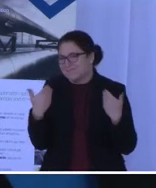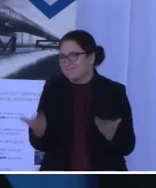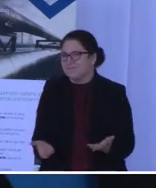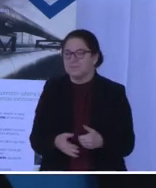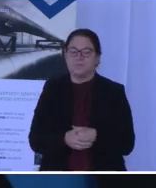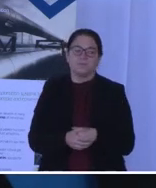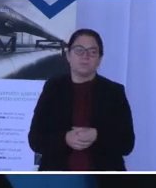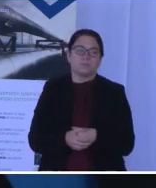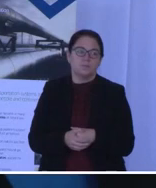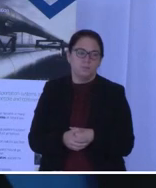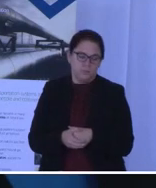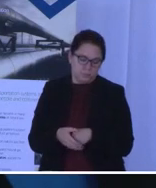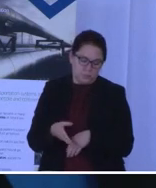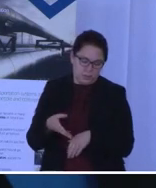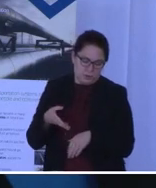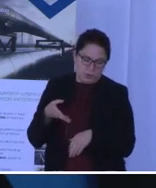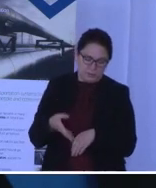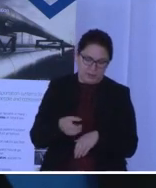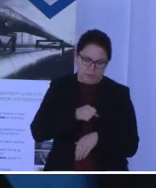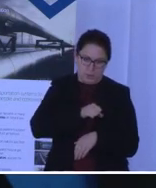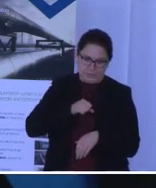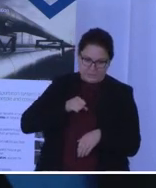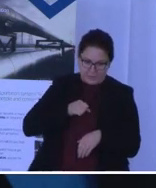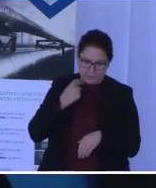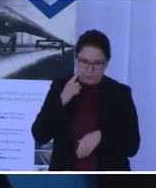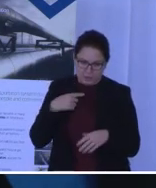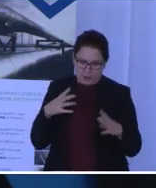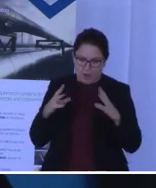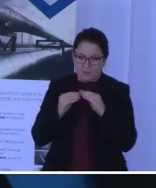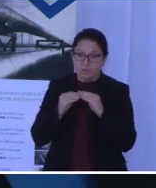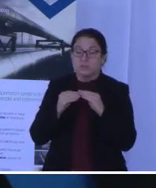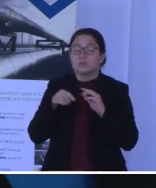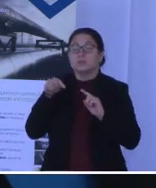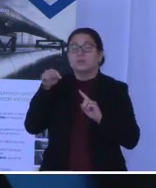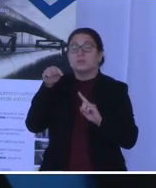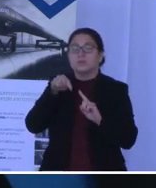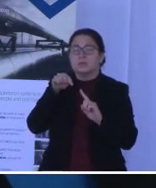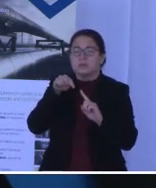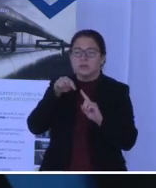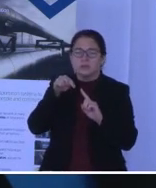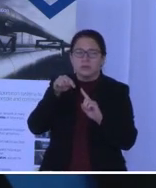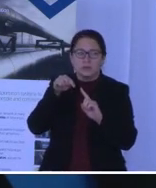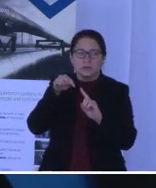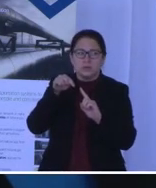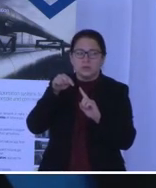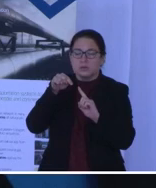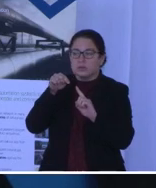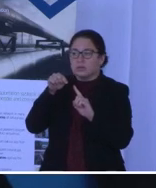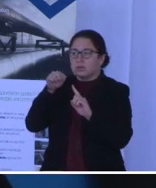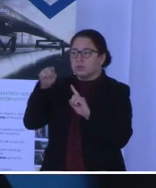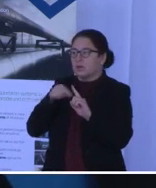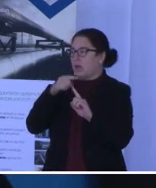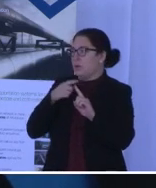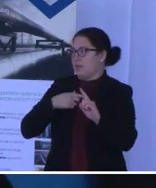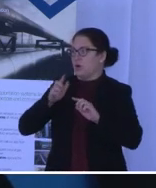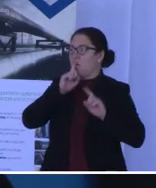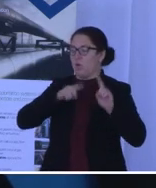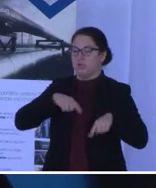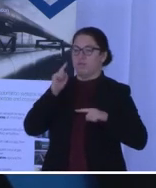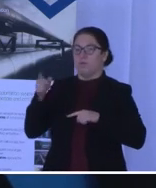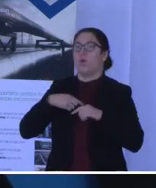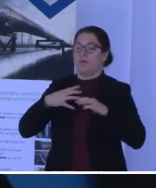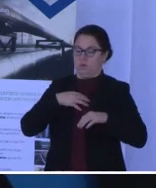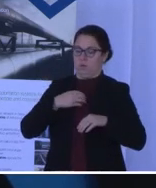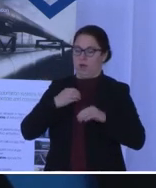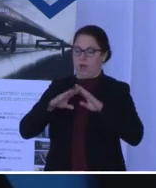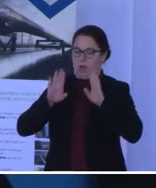there was a CIVETS, a secure video conference, and the order was relayed to shoot down the fourth plane. Something I never thought